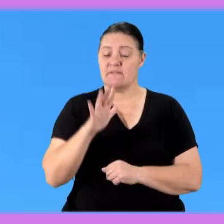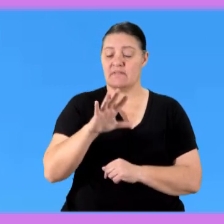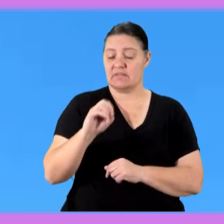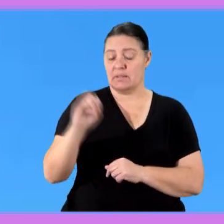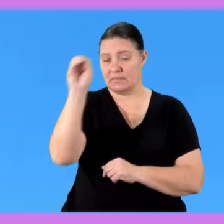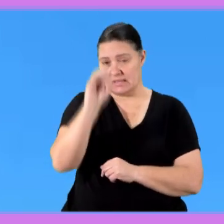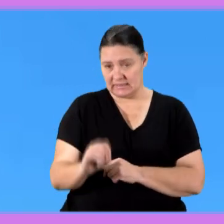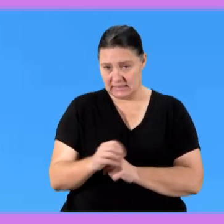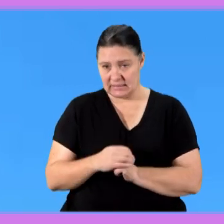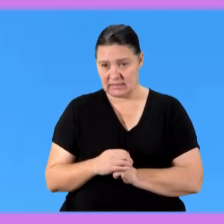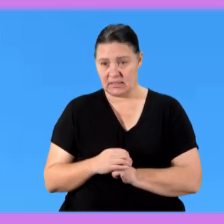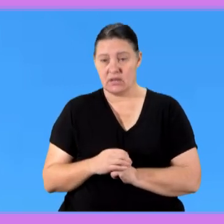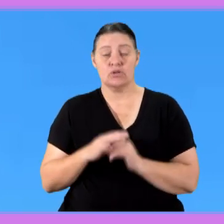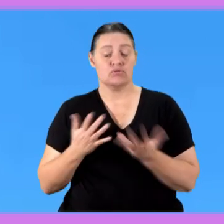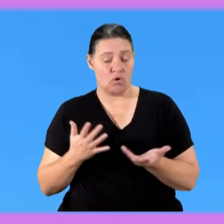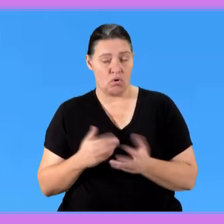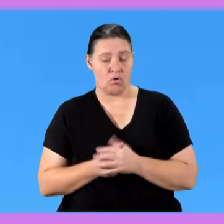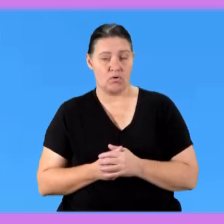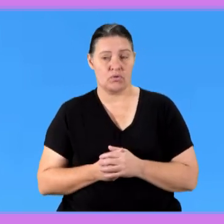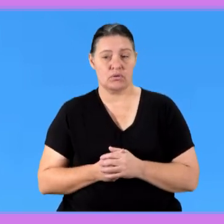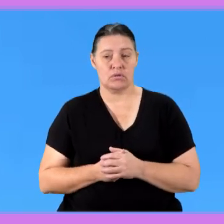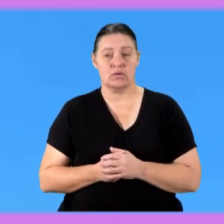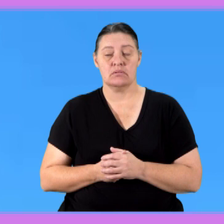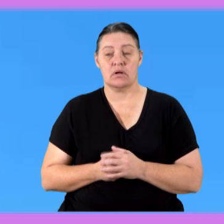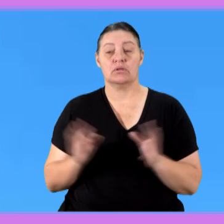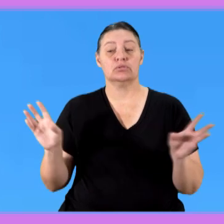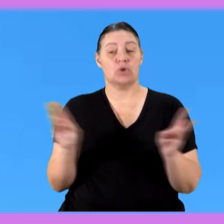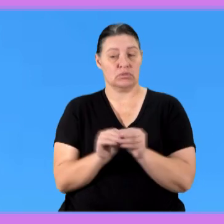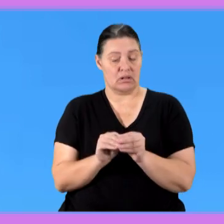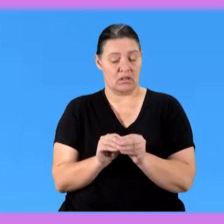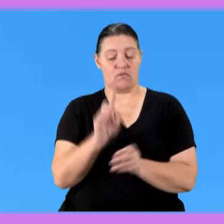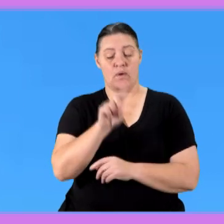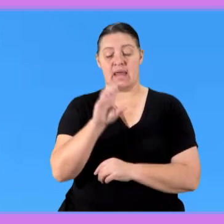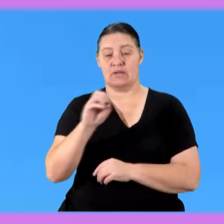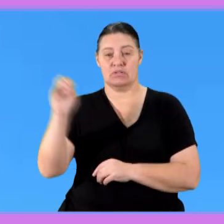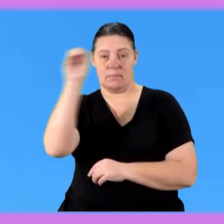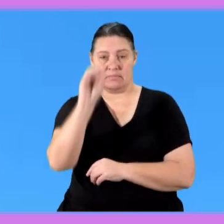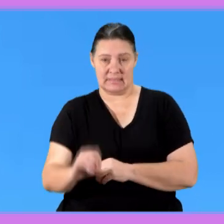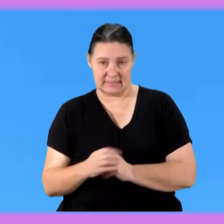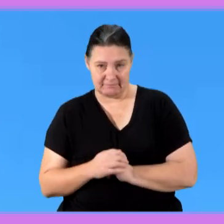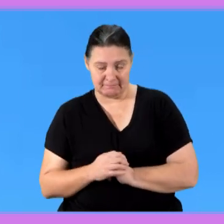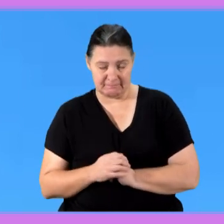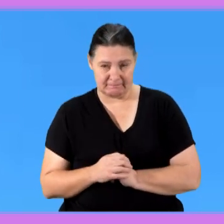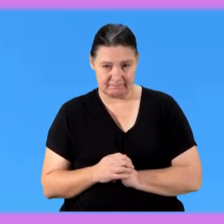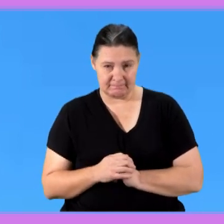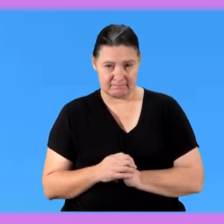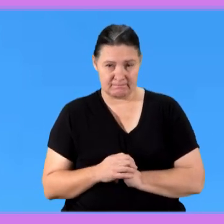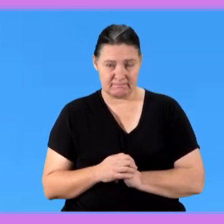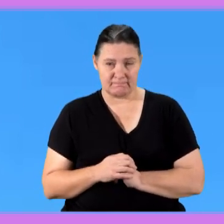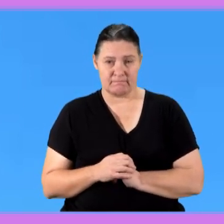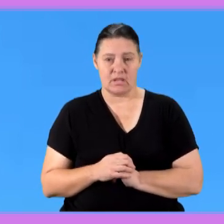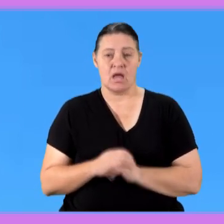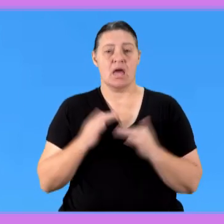which equals to 50%. So therefore, that will take us to a total probability of